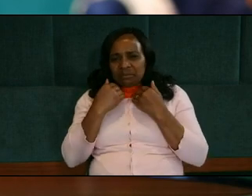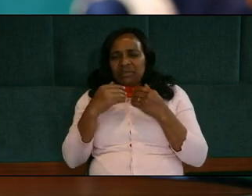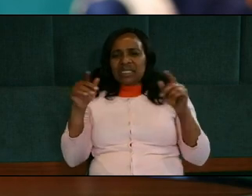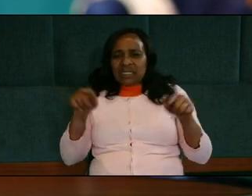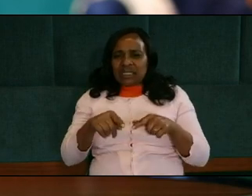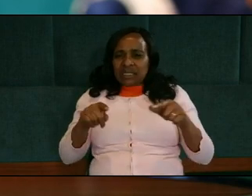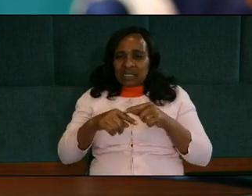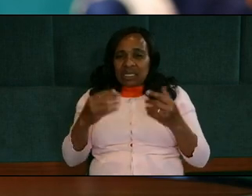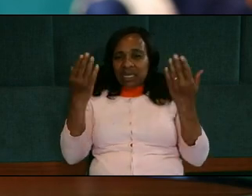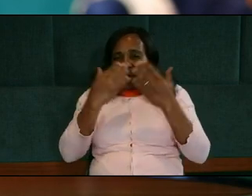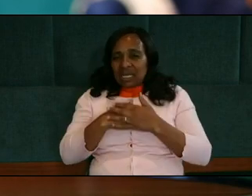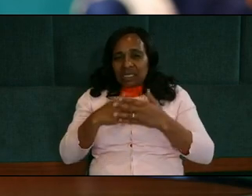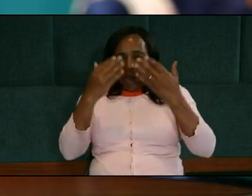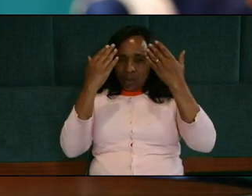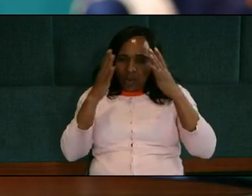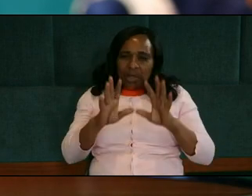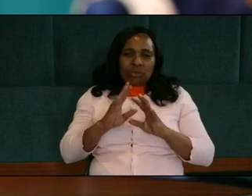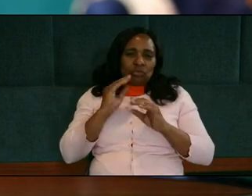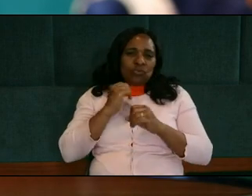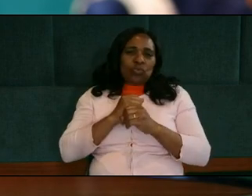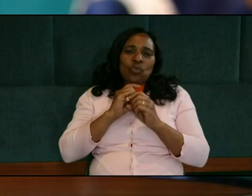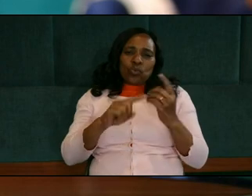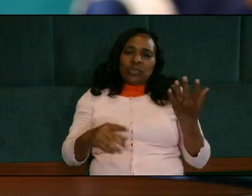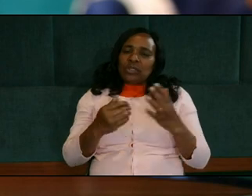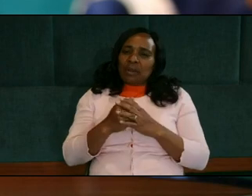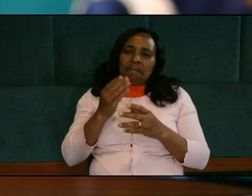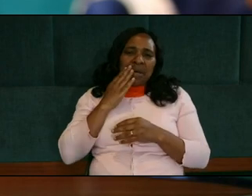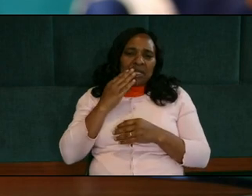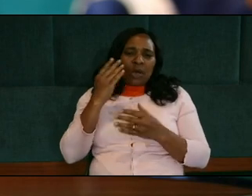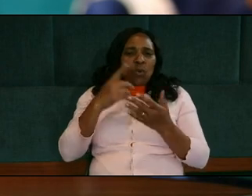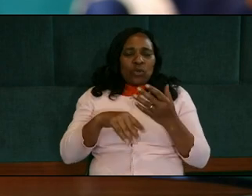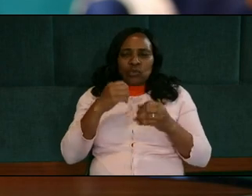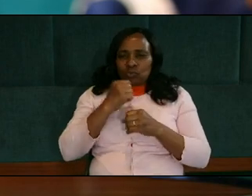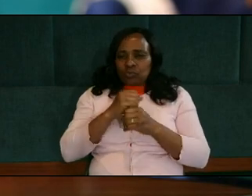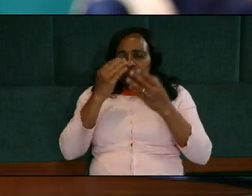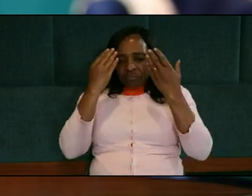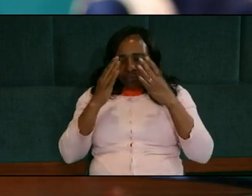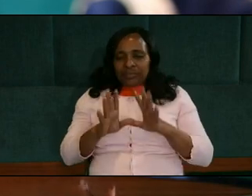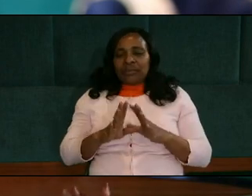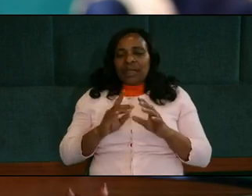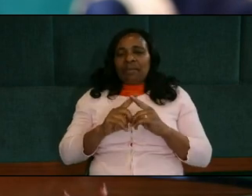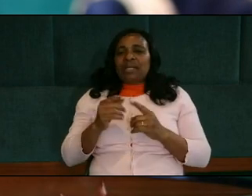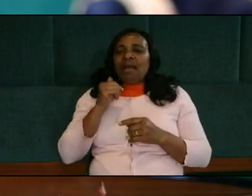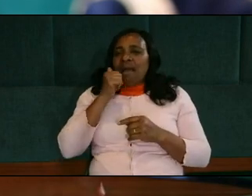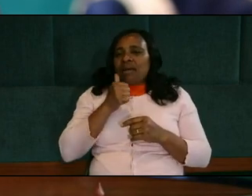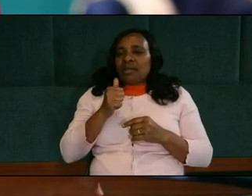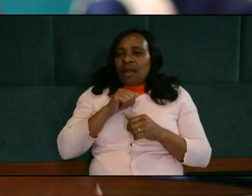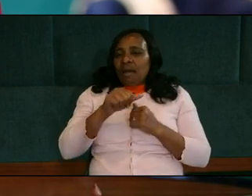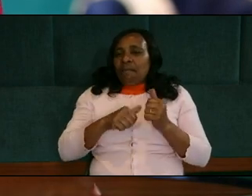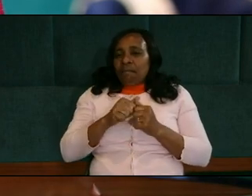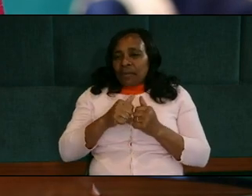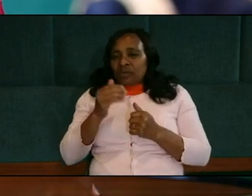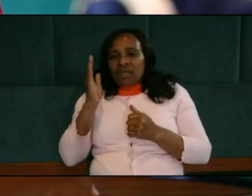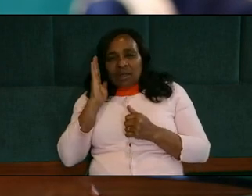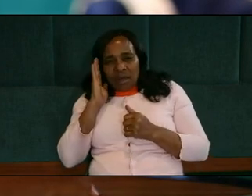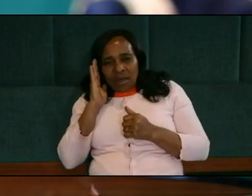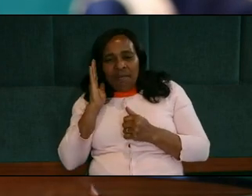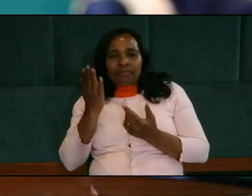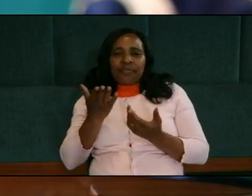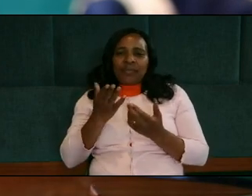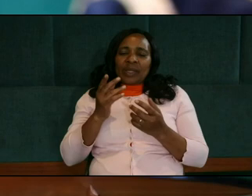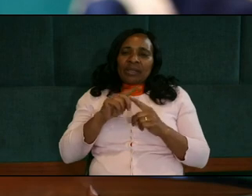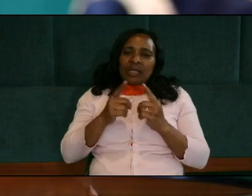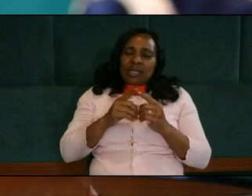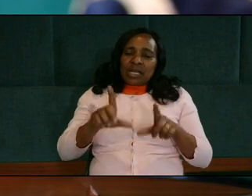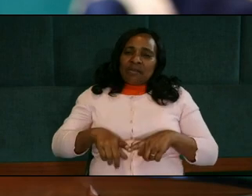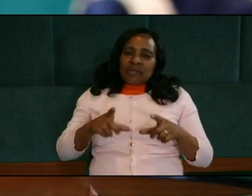night. She didn't know what to do. Mother didn't know what to do. Then Auntie heard about Adama. She lived